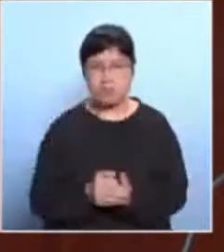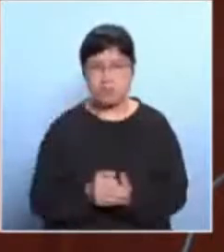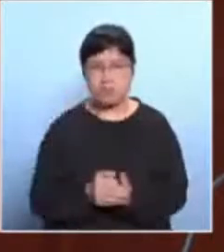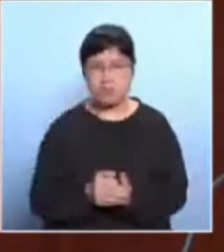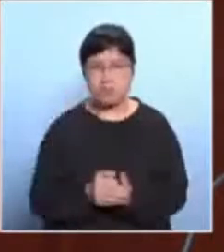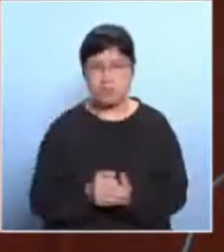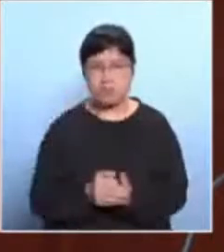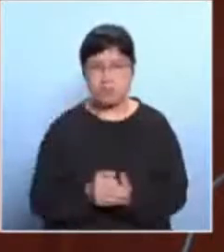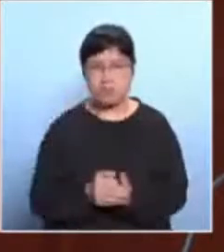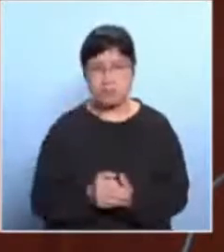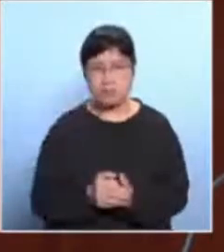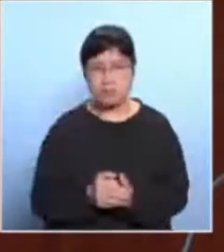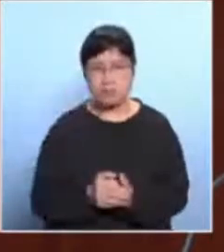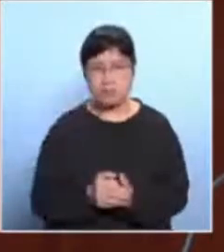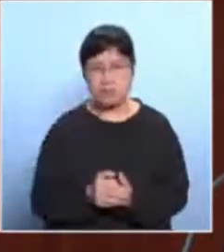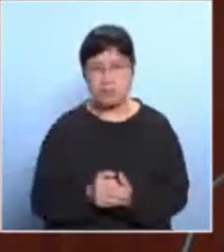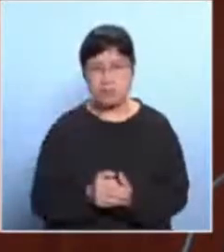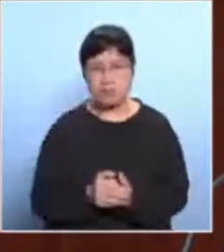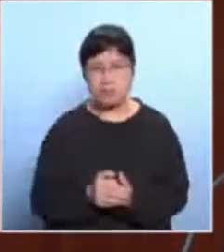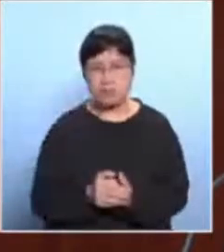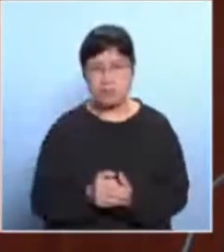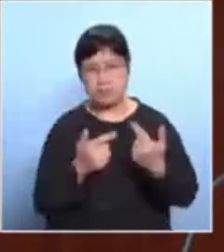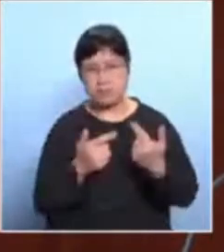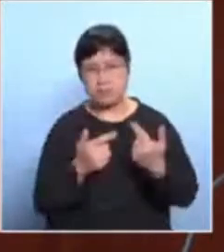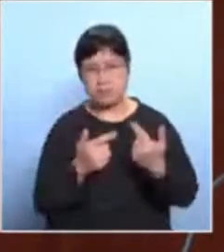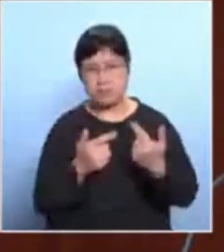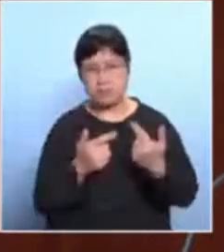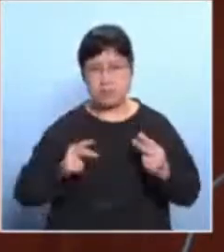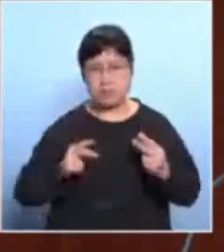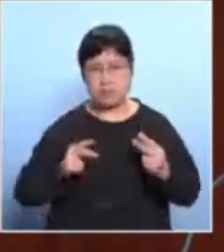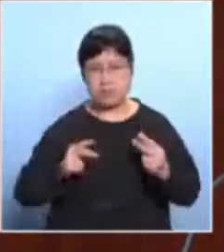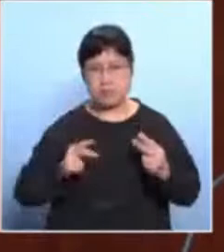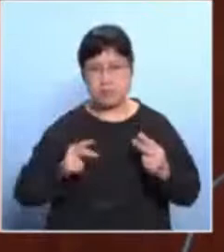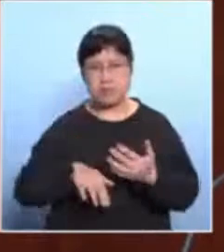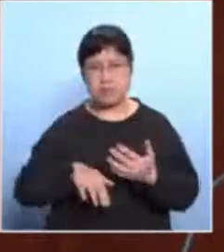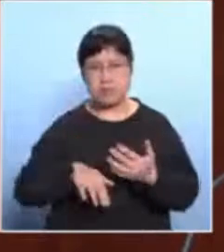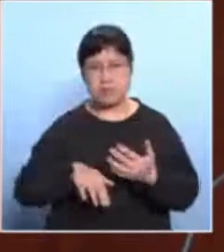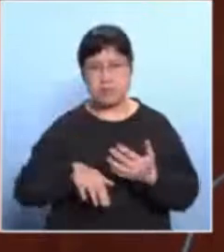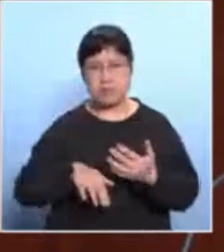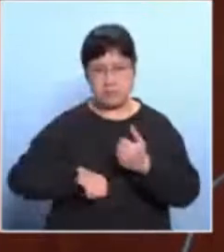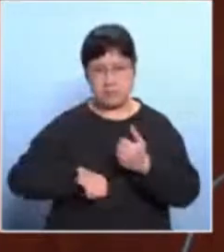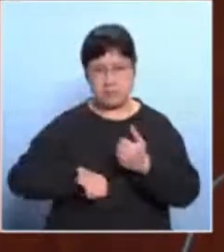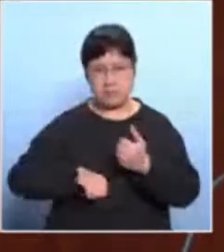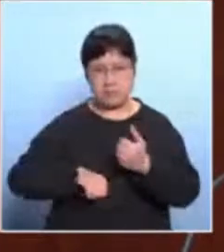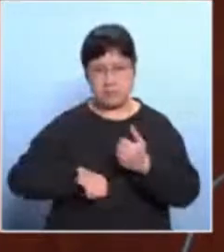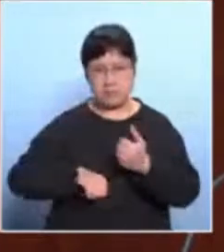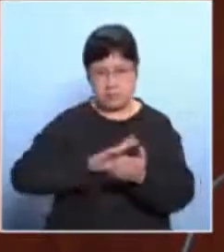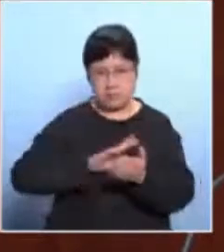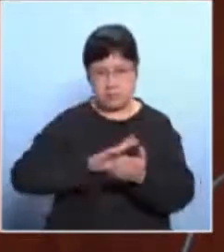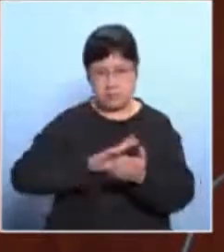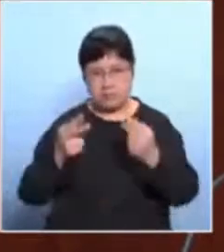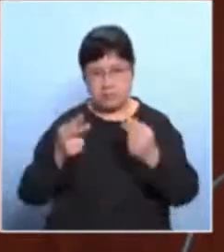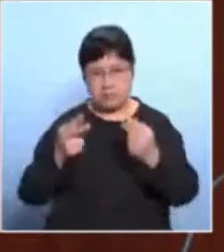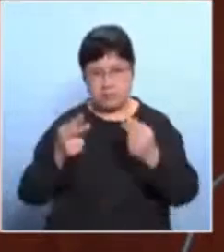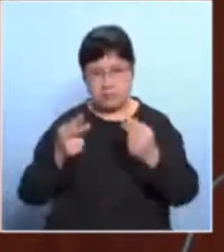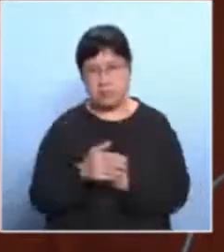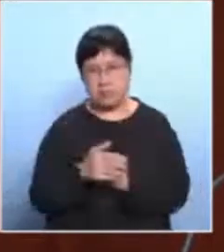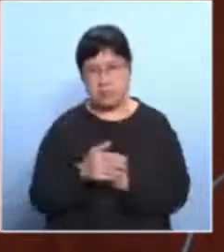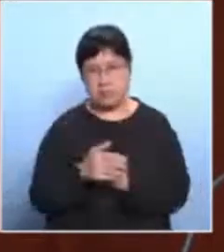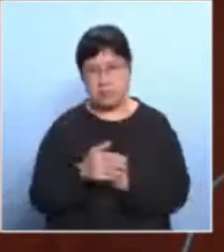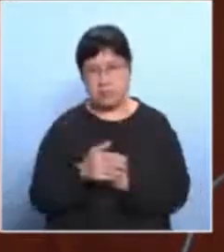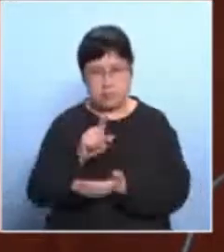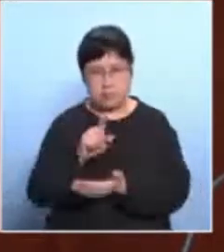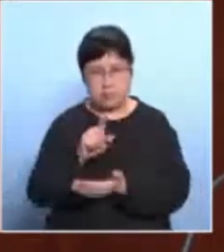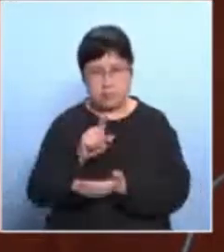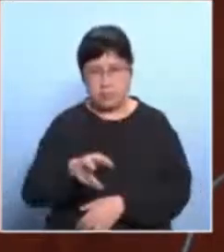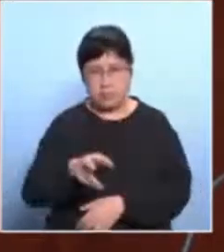Continue to promote primary healthcare development. The government released the Primary Healthcare Blueprint late